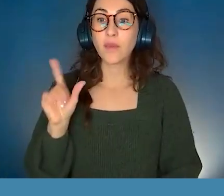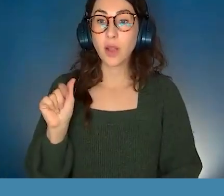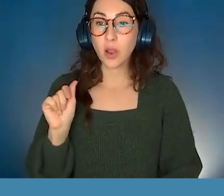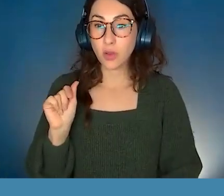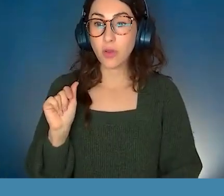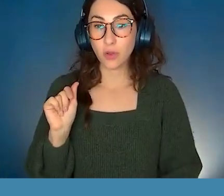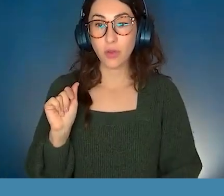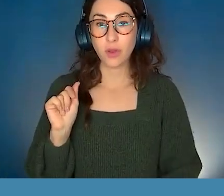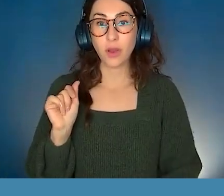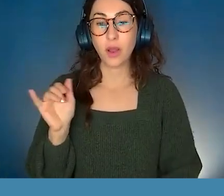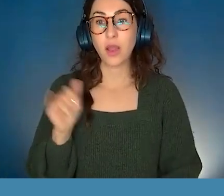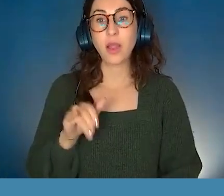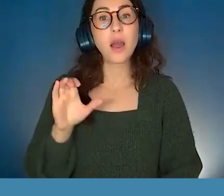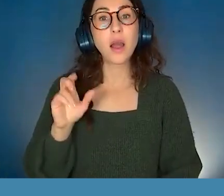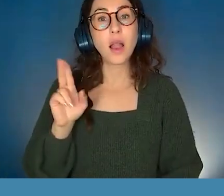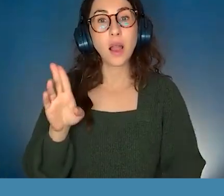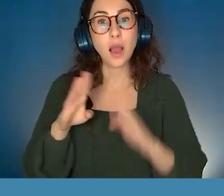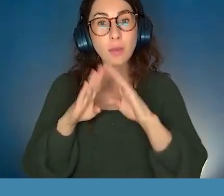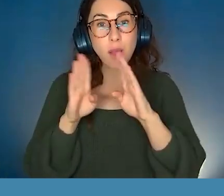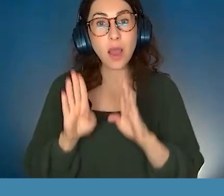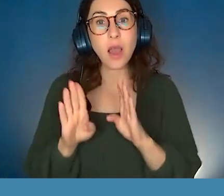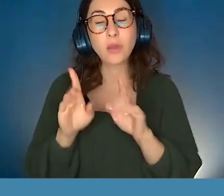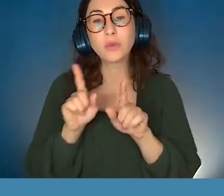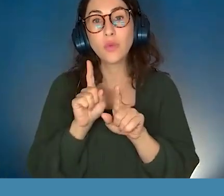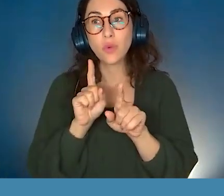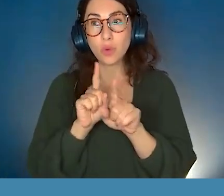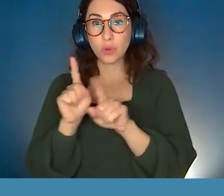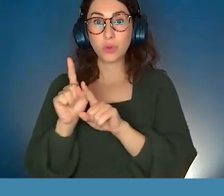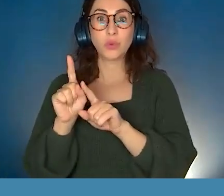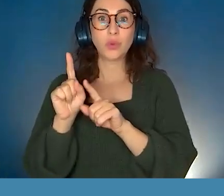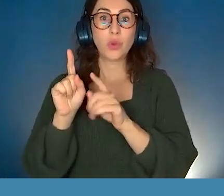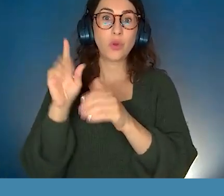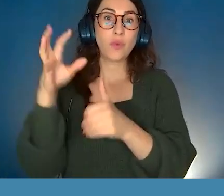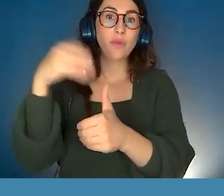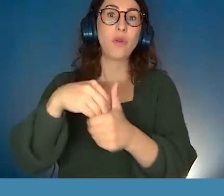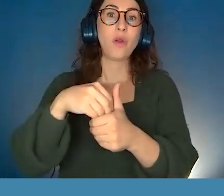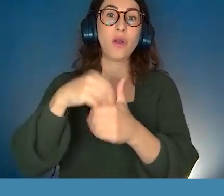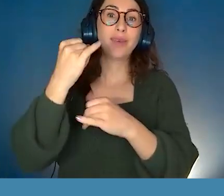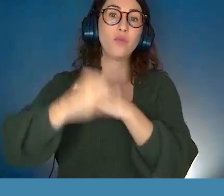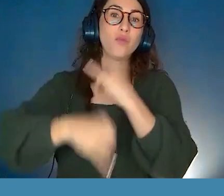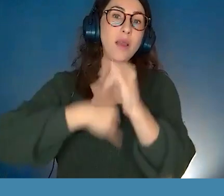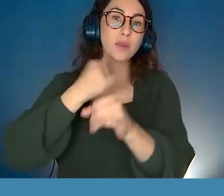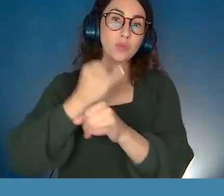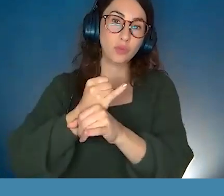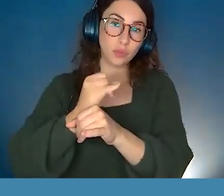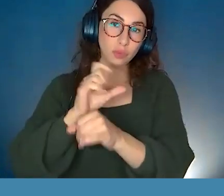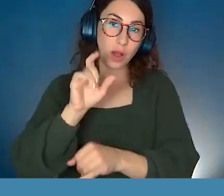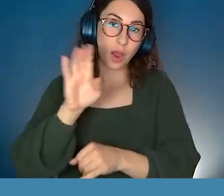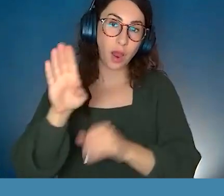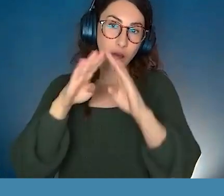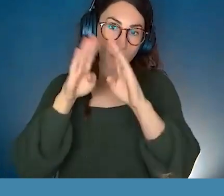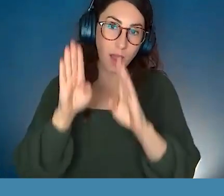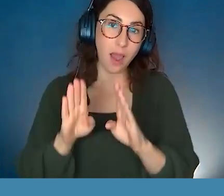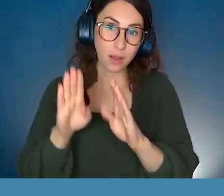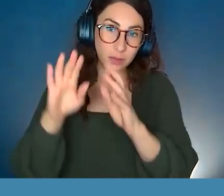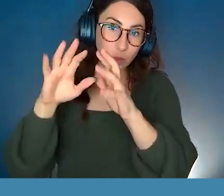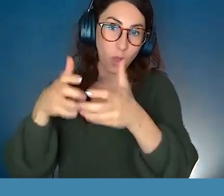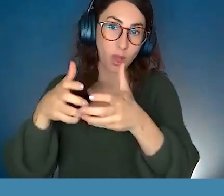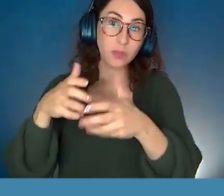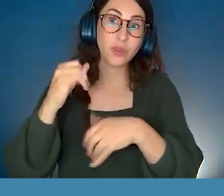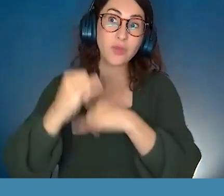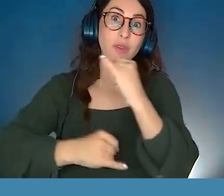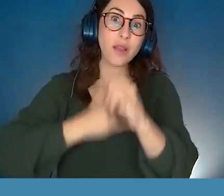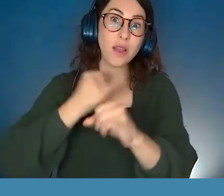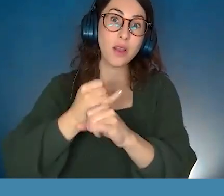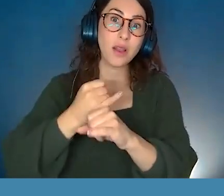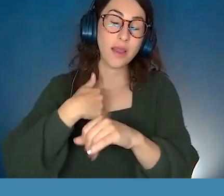clubhouses also belong to what's called the International Clubhouse Coalition. And internationally, there's over 300